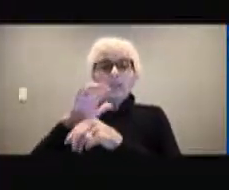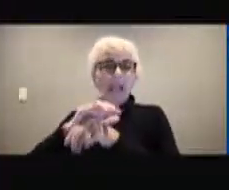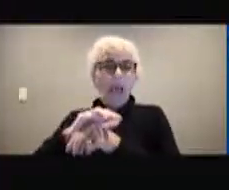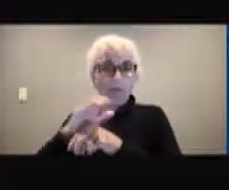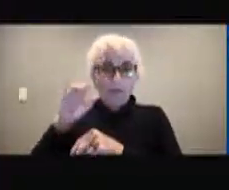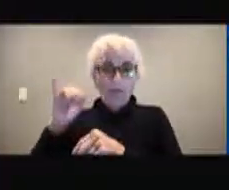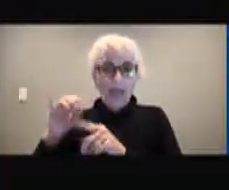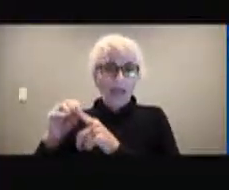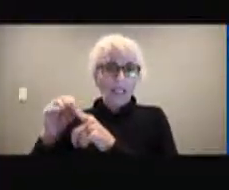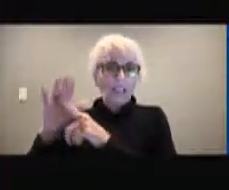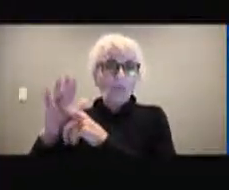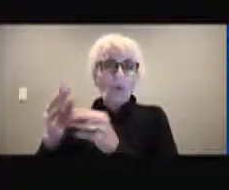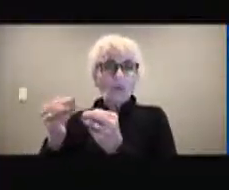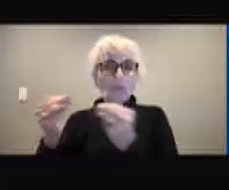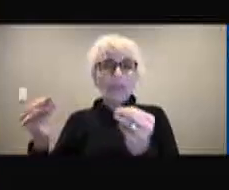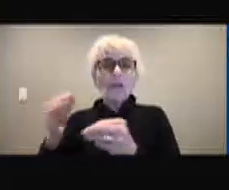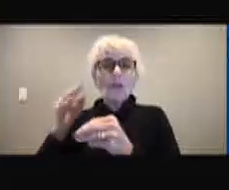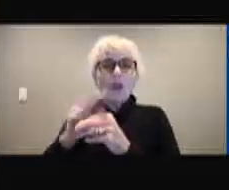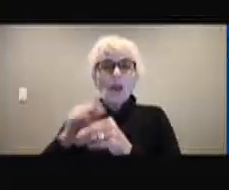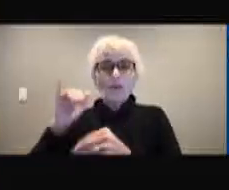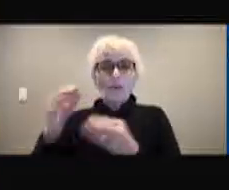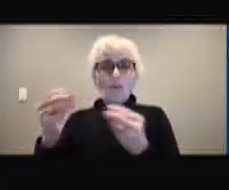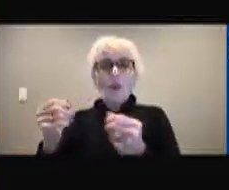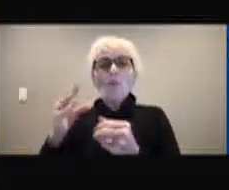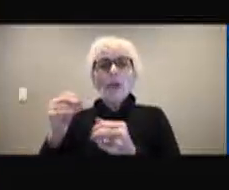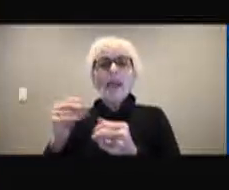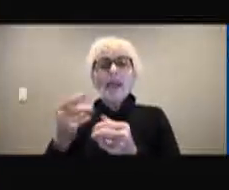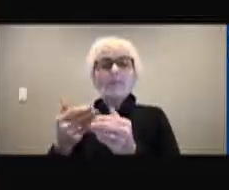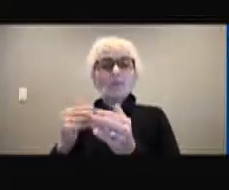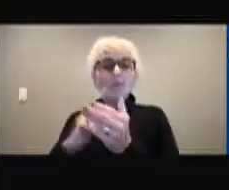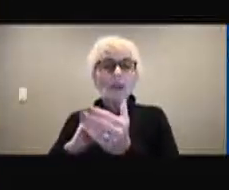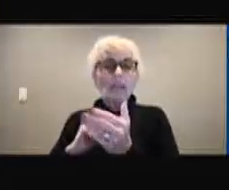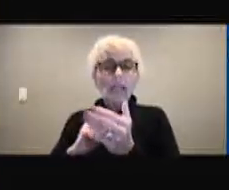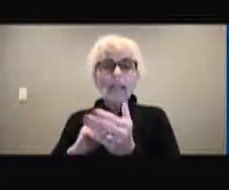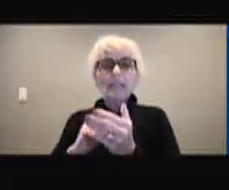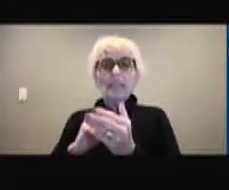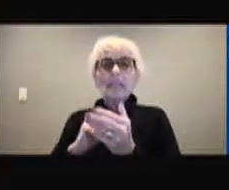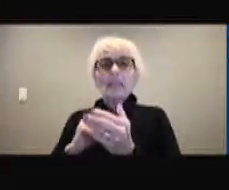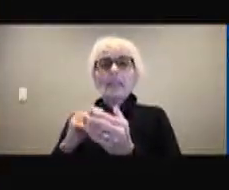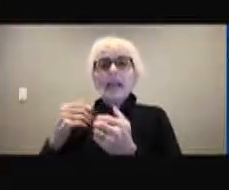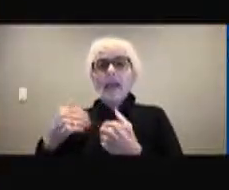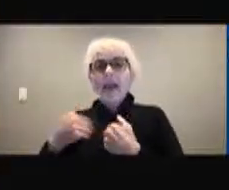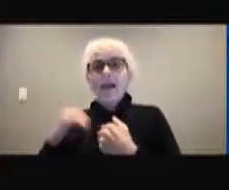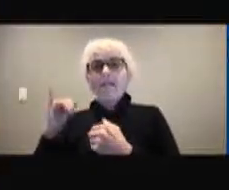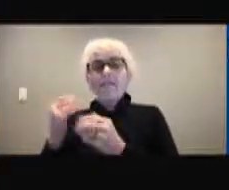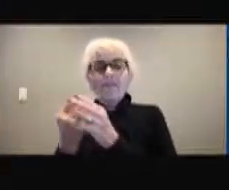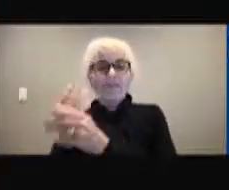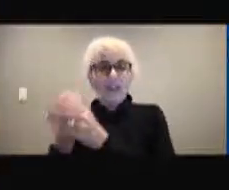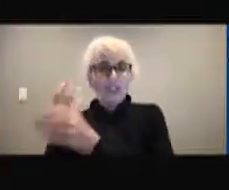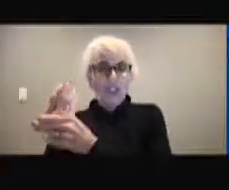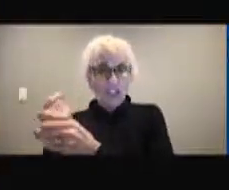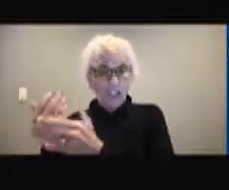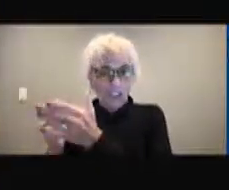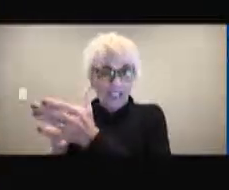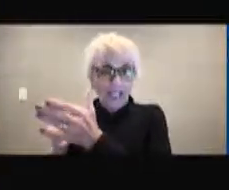property and return it to a vegetated meadow condition. So this includes two